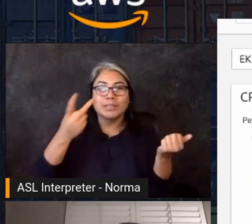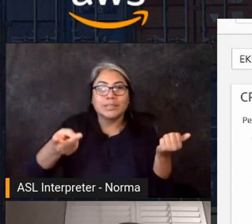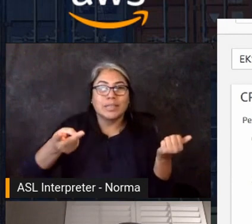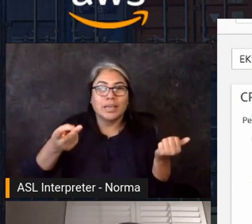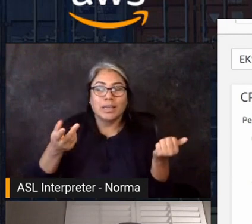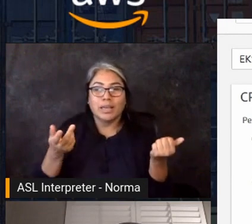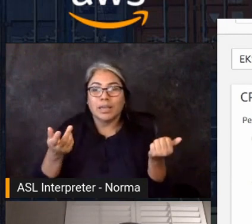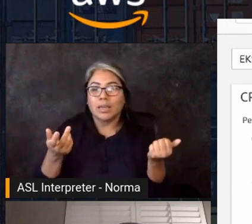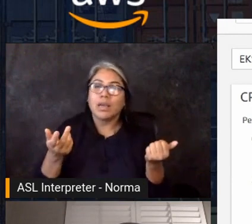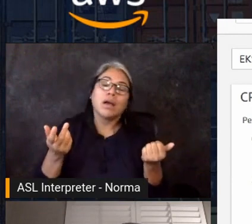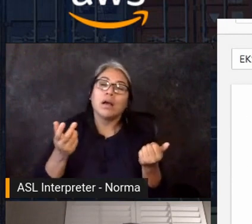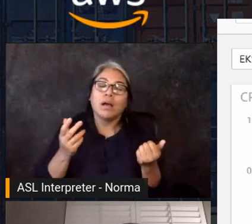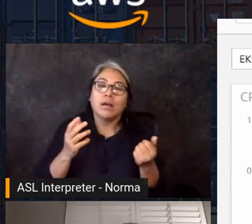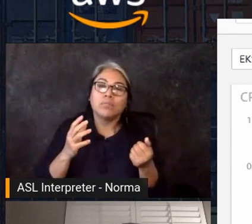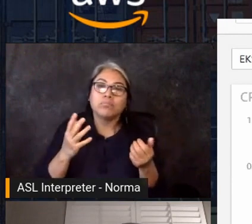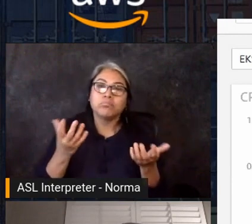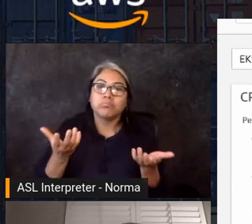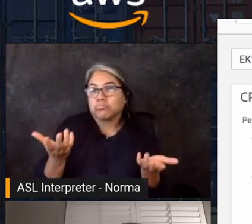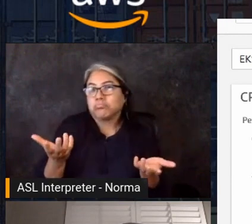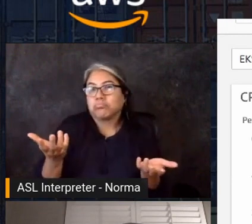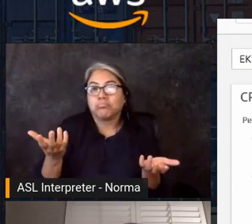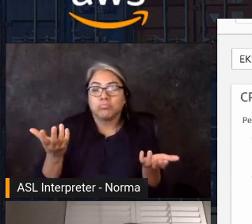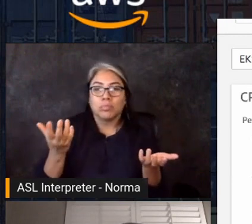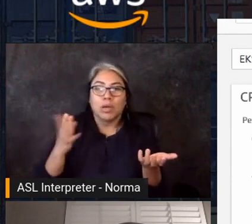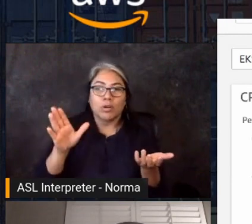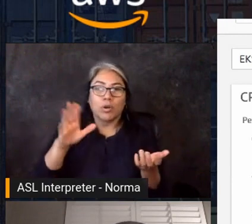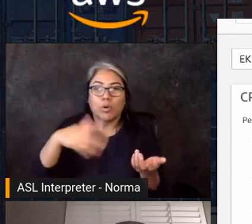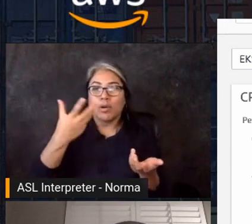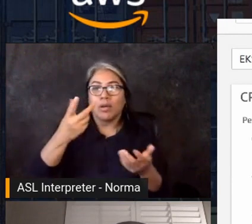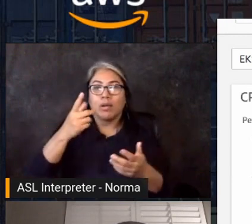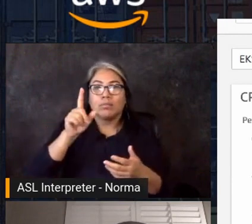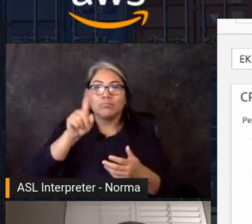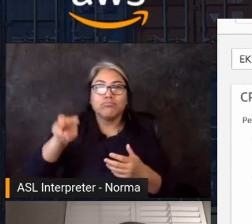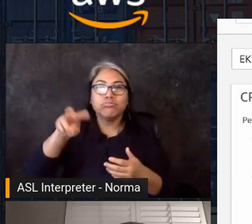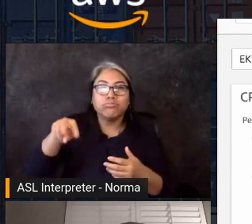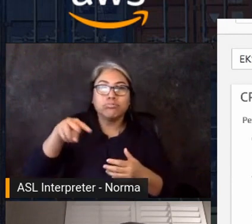I don't know, take a look at what the default namespace looks like.